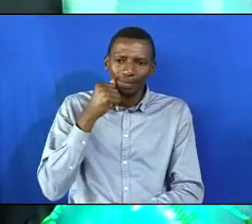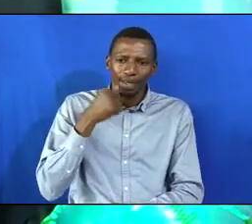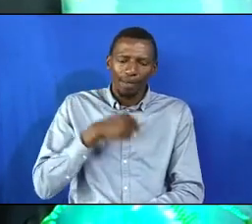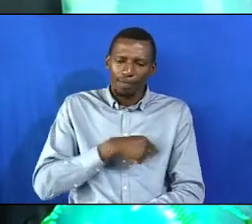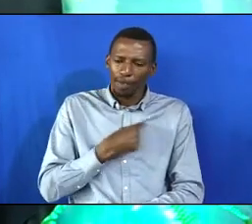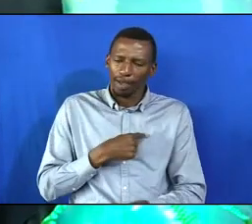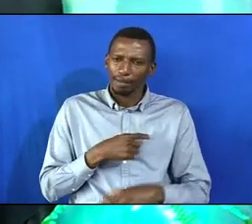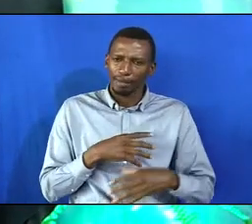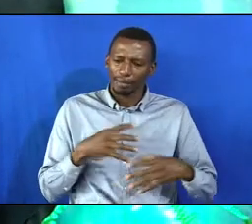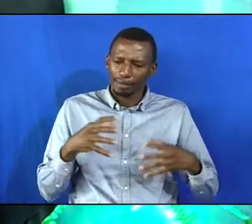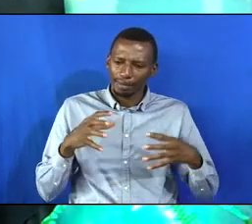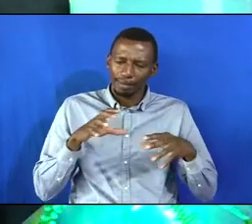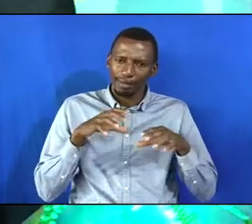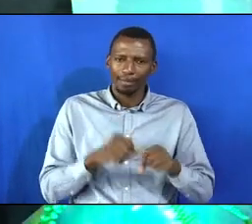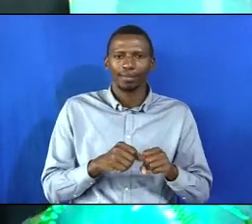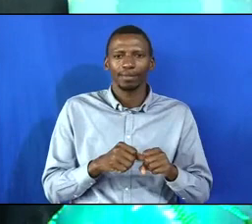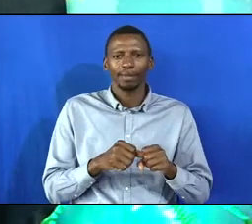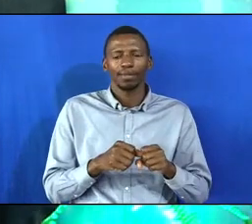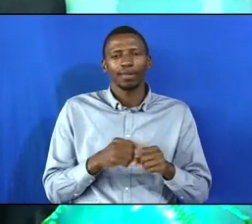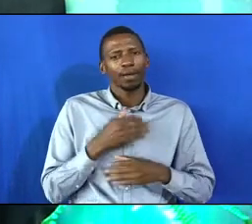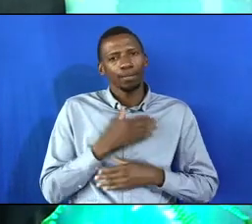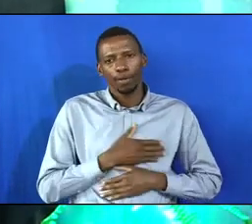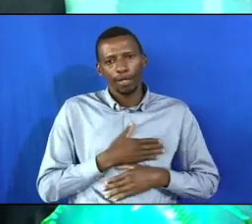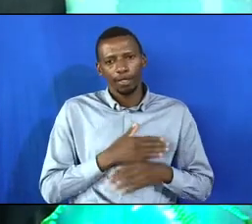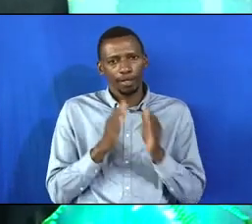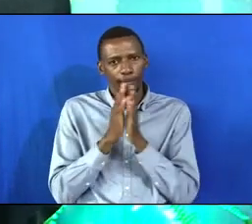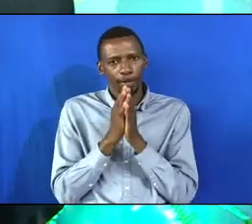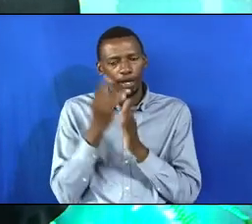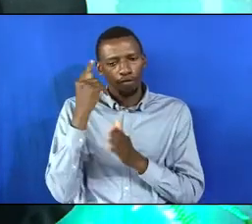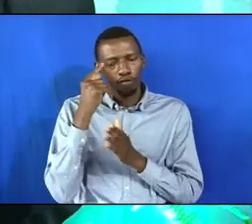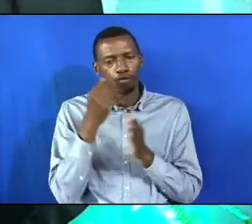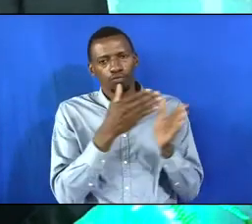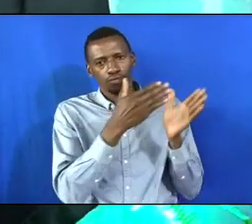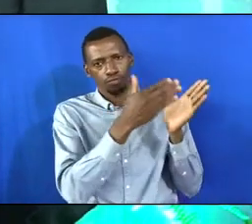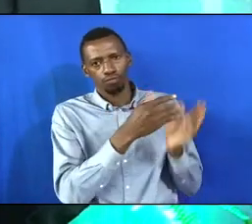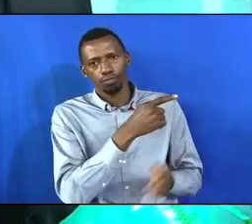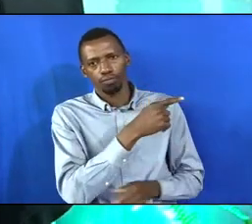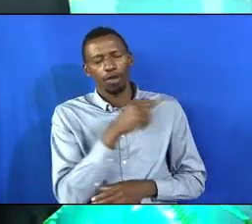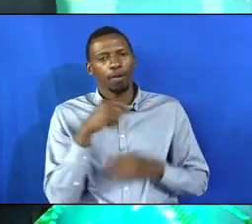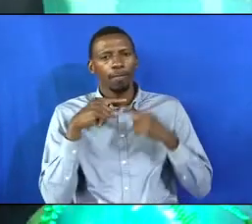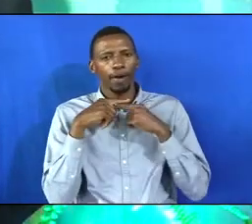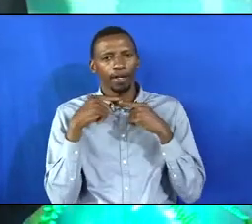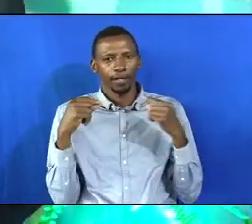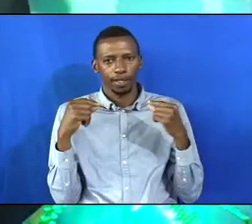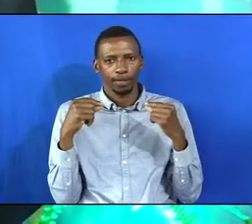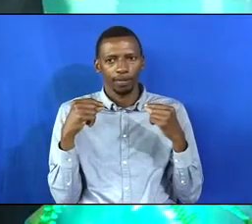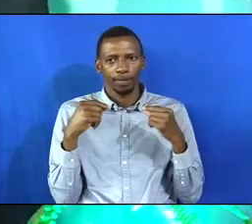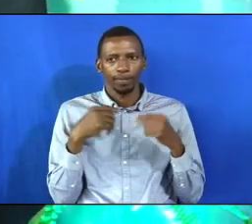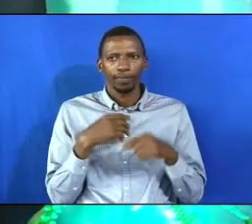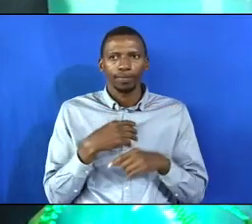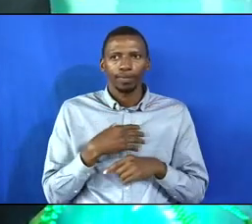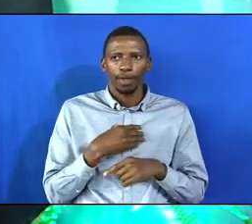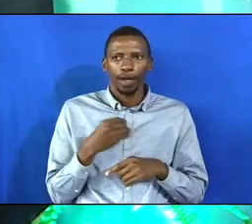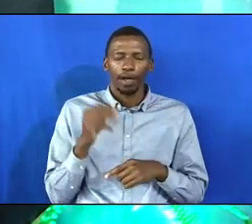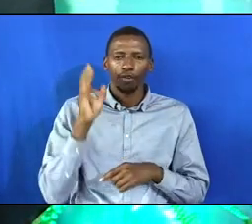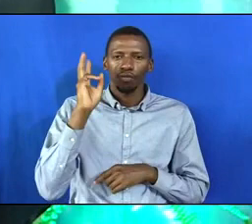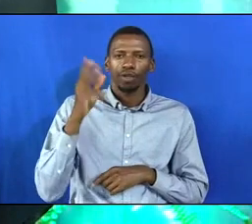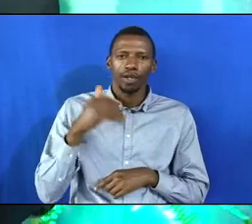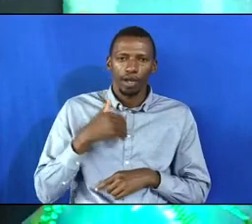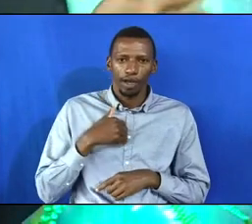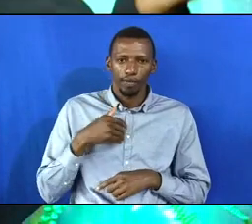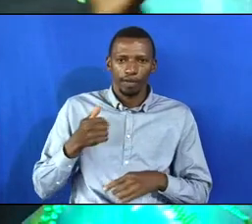captured. Really pray for me. And we shall have a